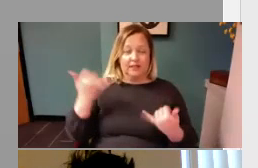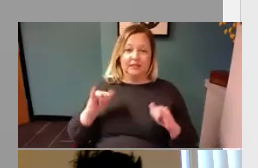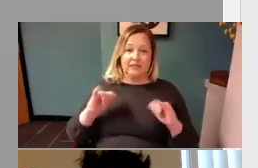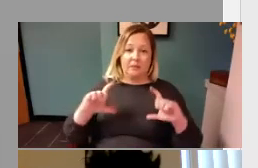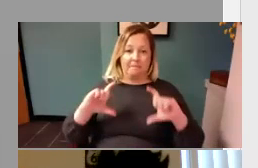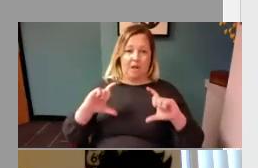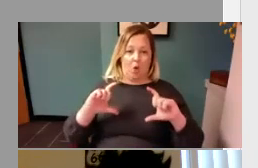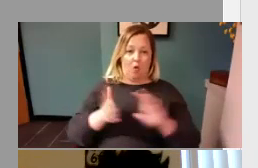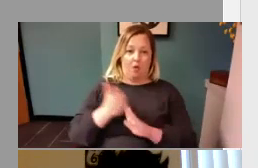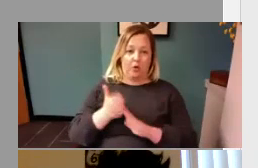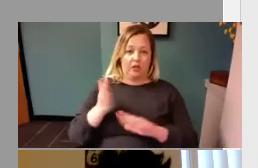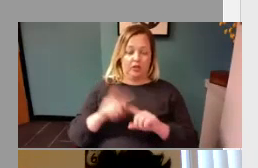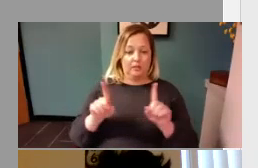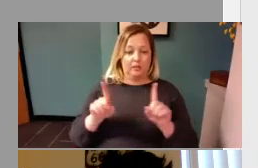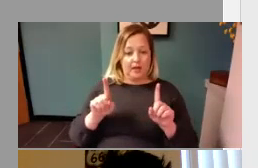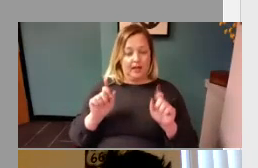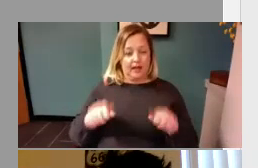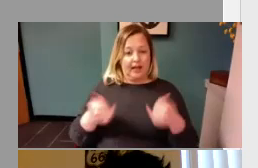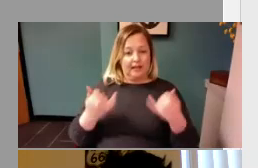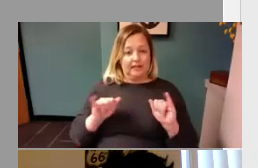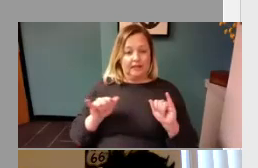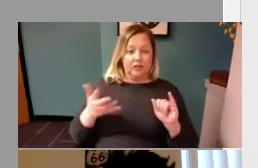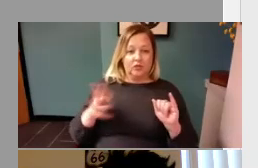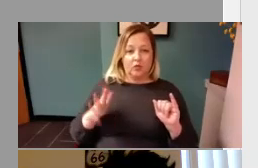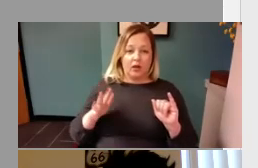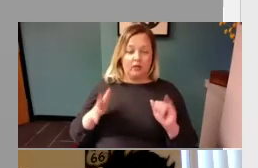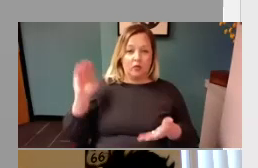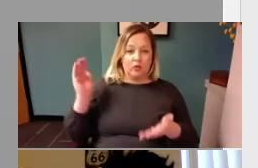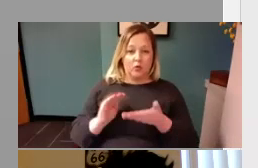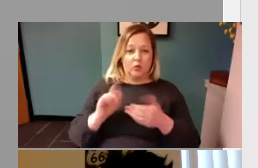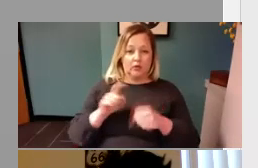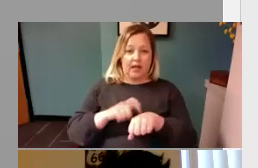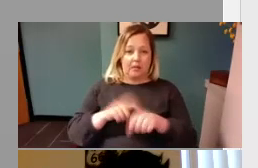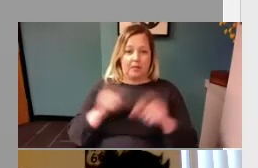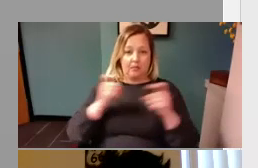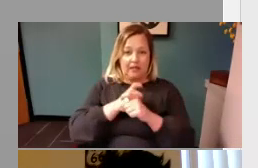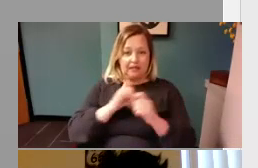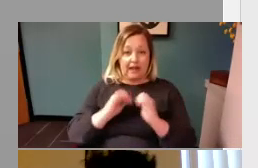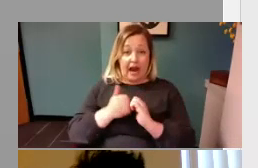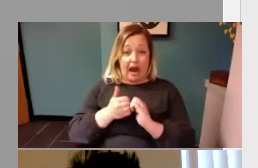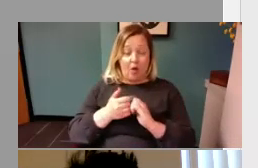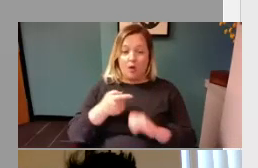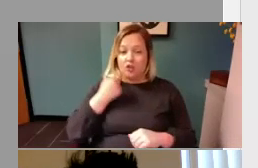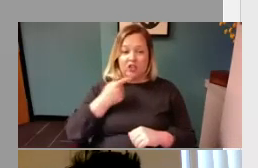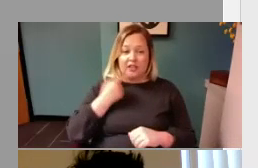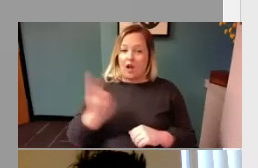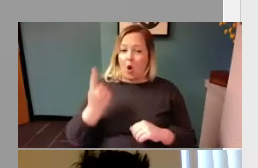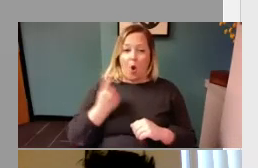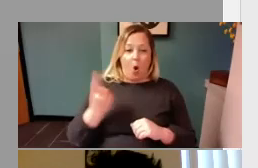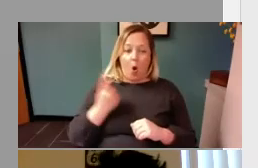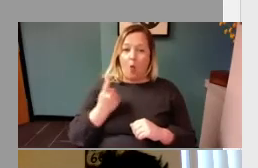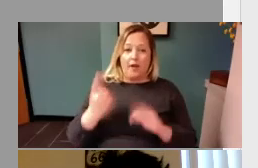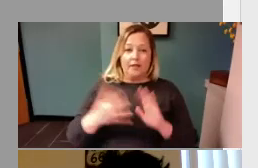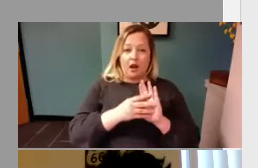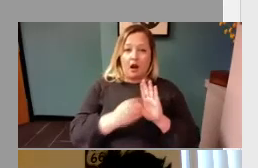still sort of reduce the time complexity by just saying that we would always copy the smaller list to the larger list.